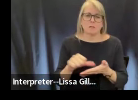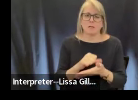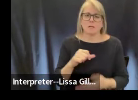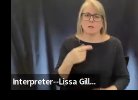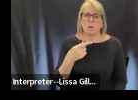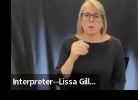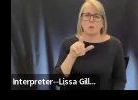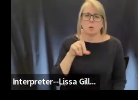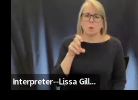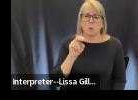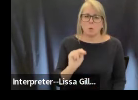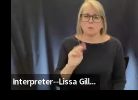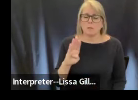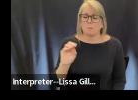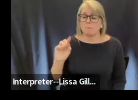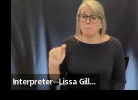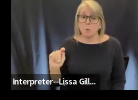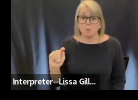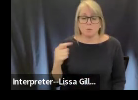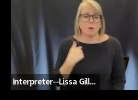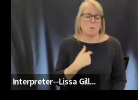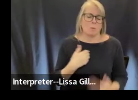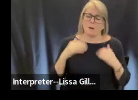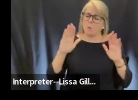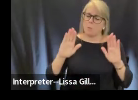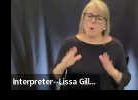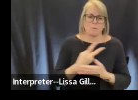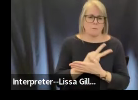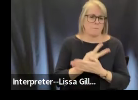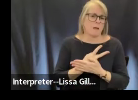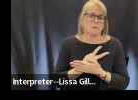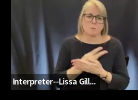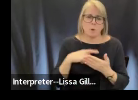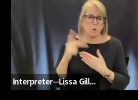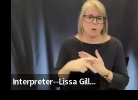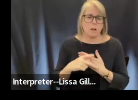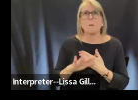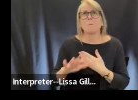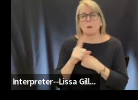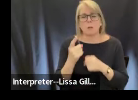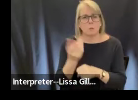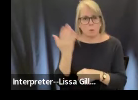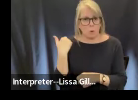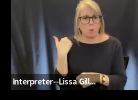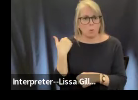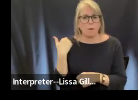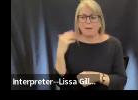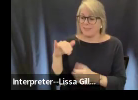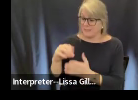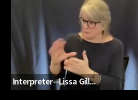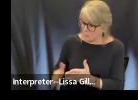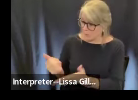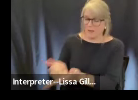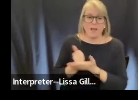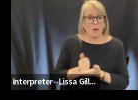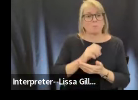had a wonderful master's program student here about a year ago who helped actually create this program. And it is